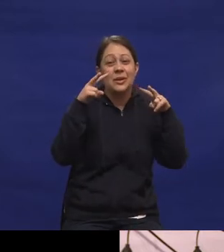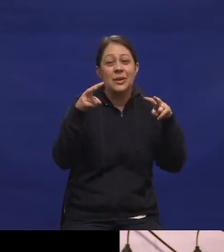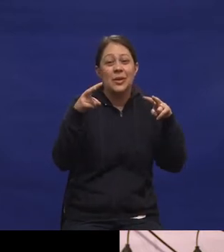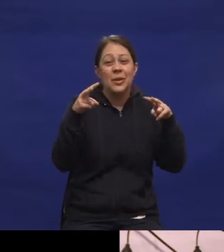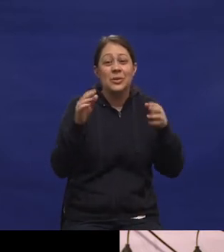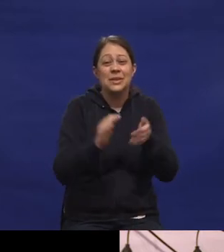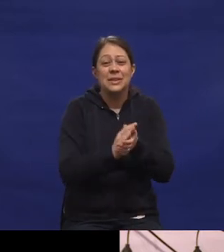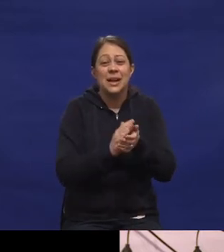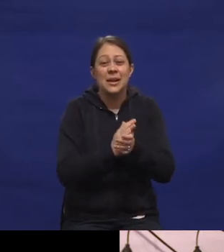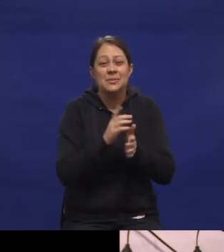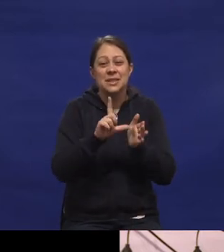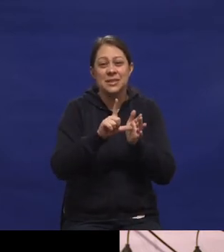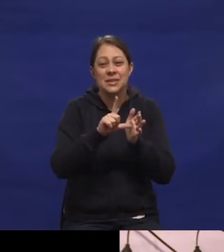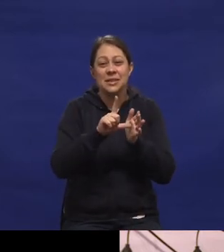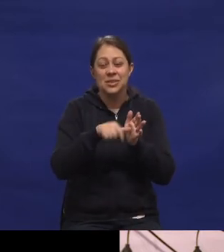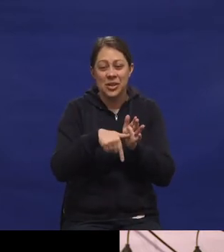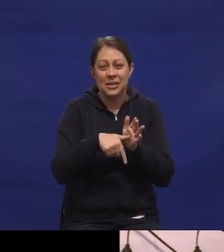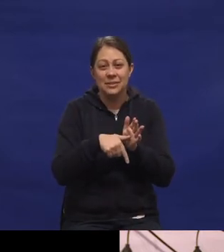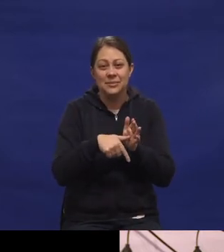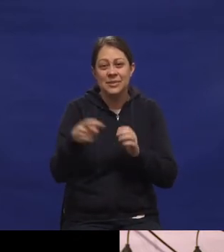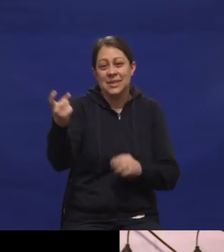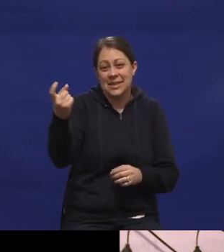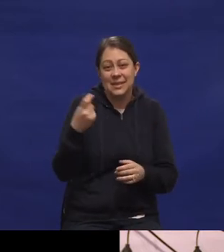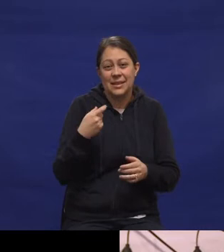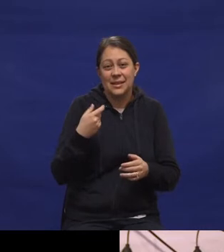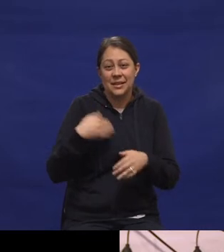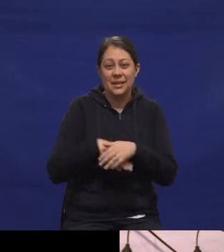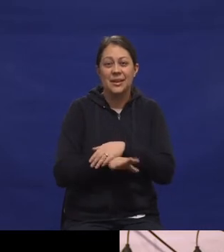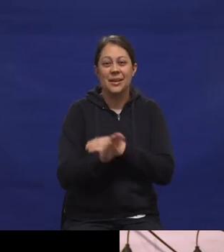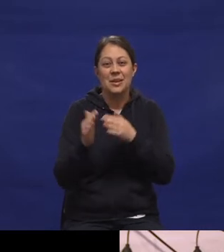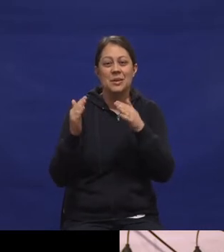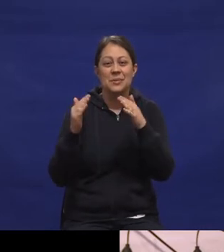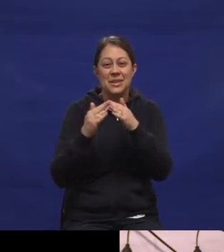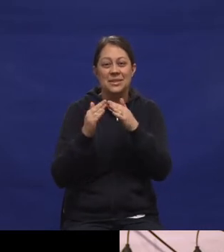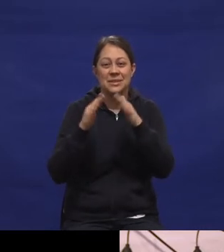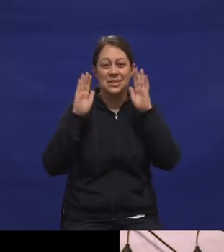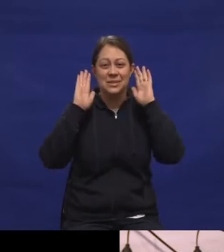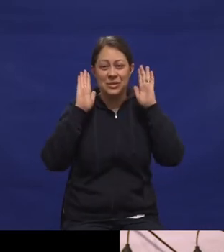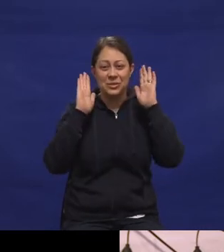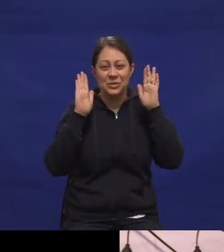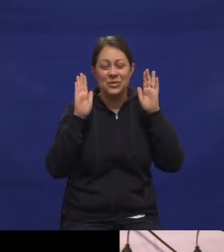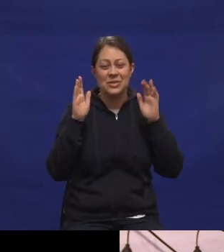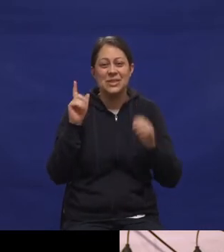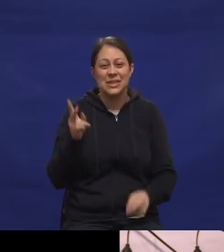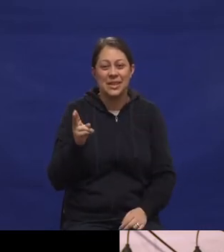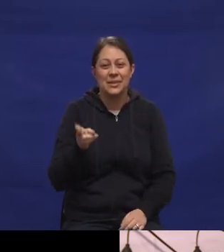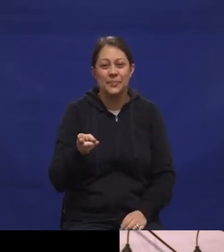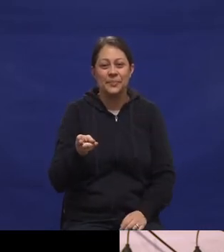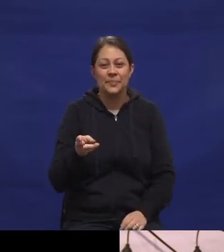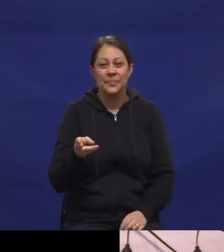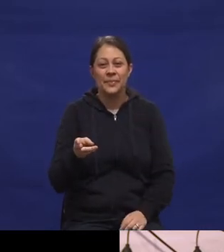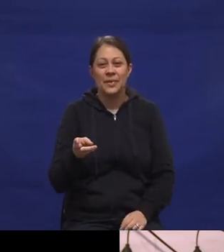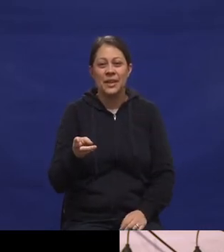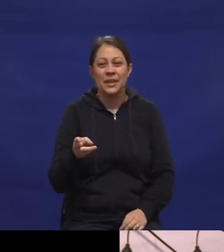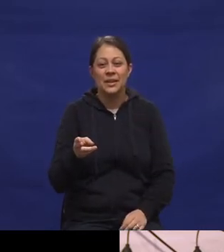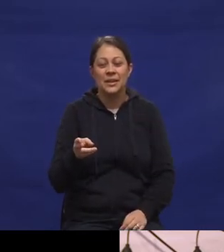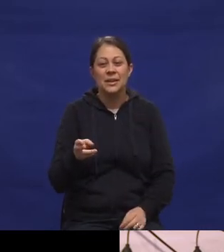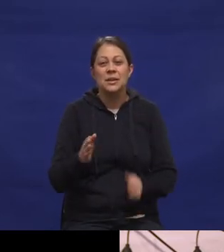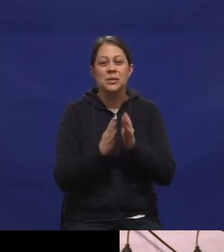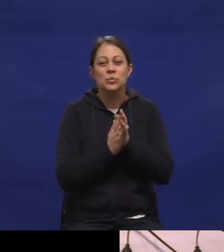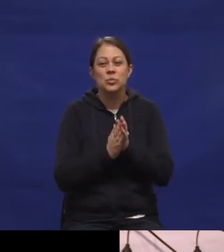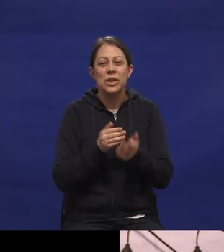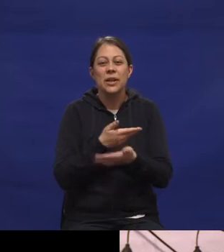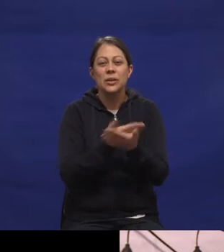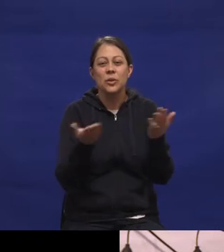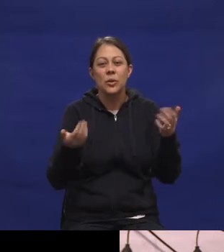back in-house. But until that time, I'm just speaking blessing over you. I'm just praying that you are healthy.